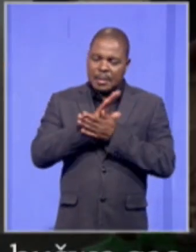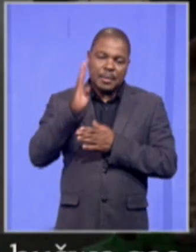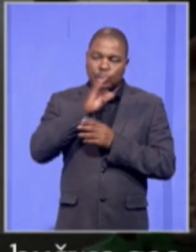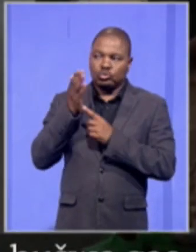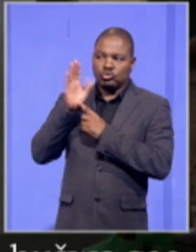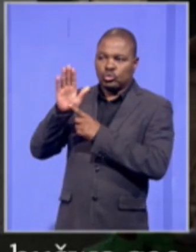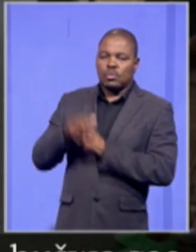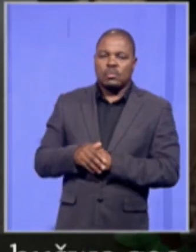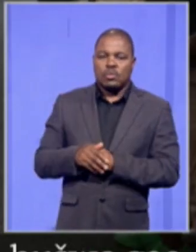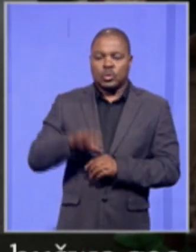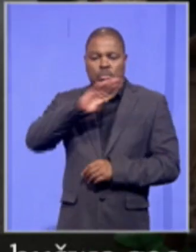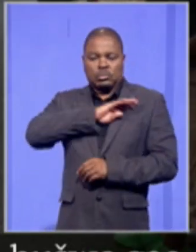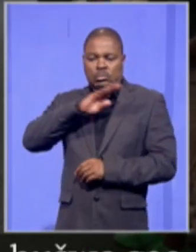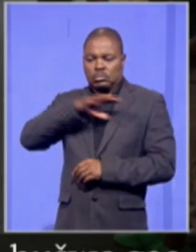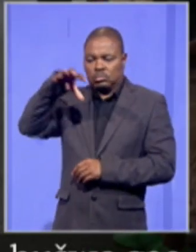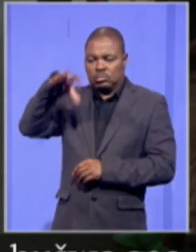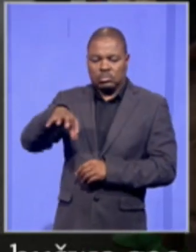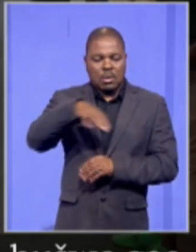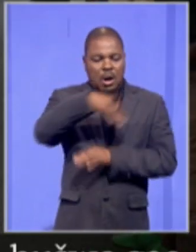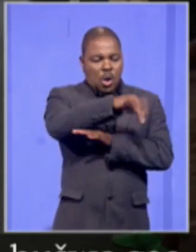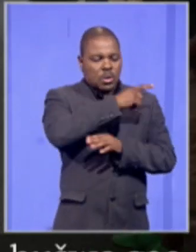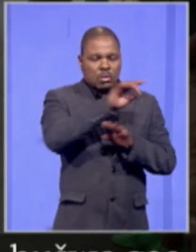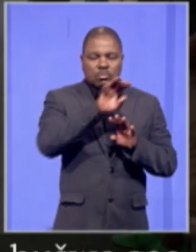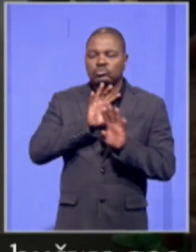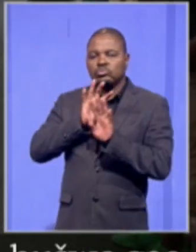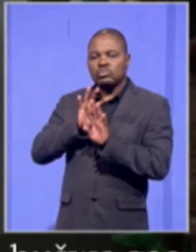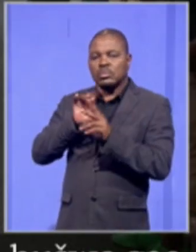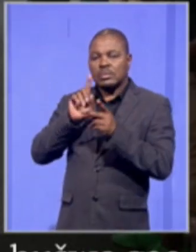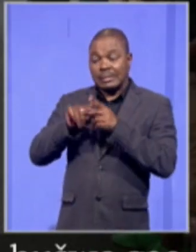le kwa ntle ga kampa ya masole ko bangwe ba masole ba neng ba